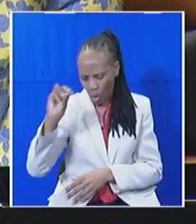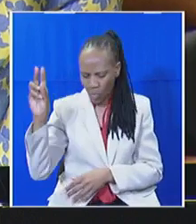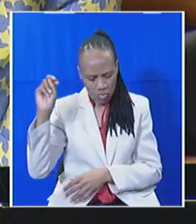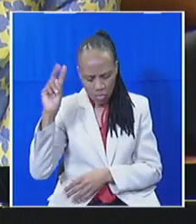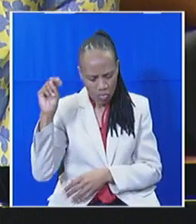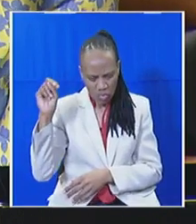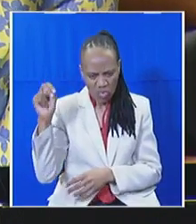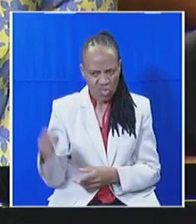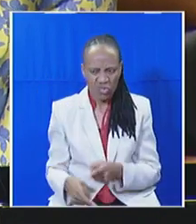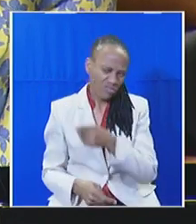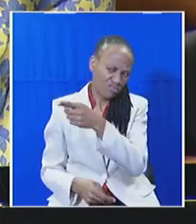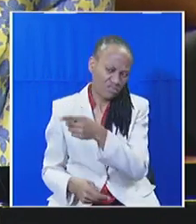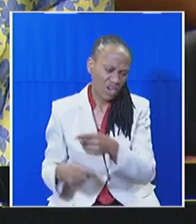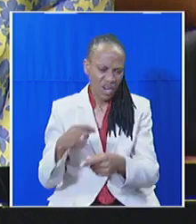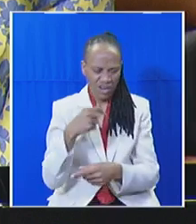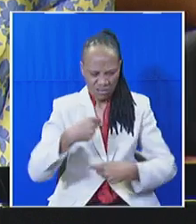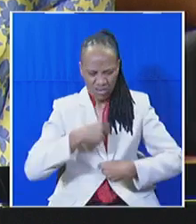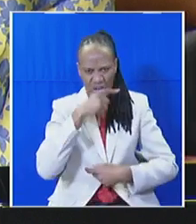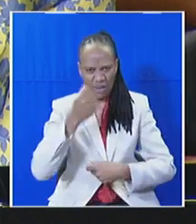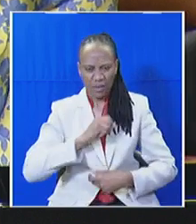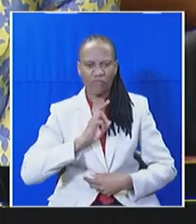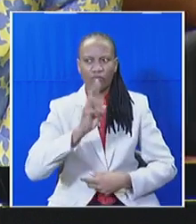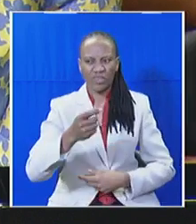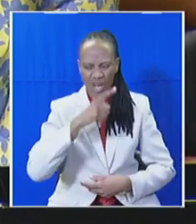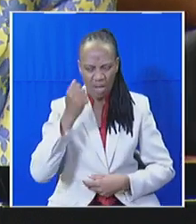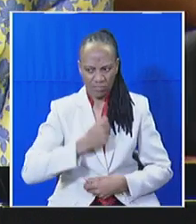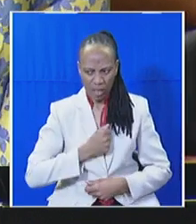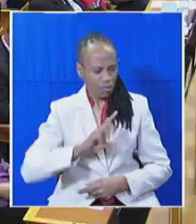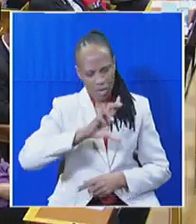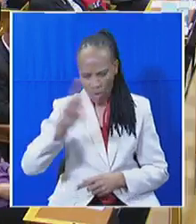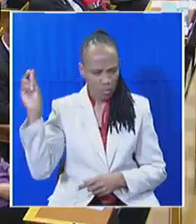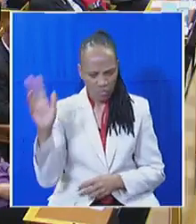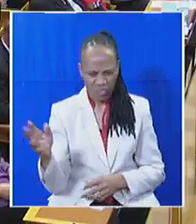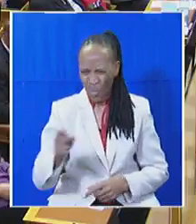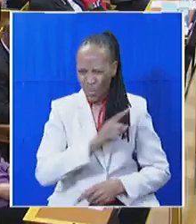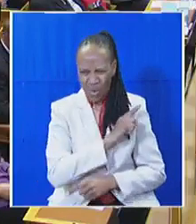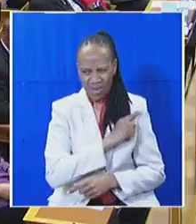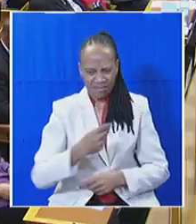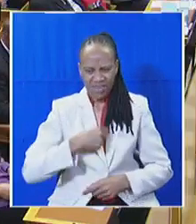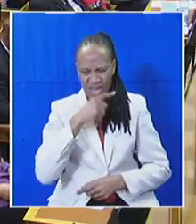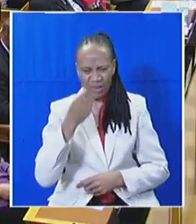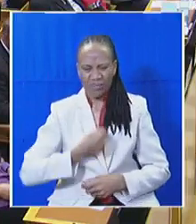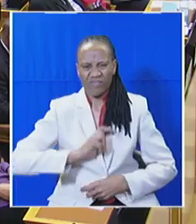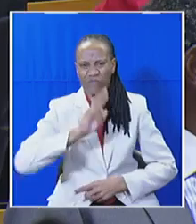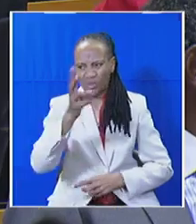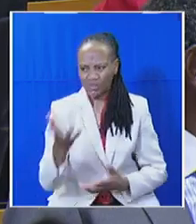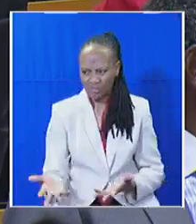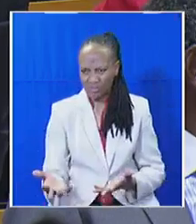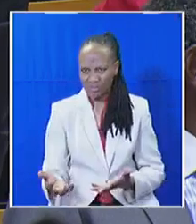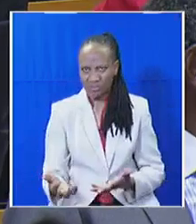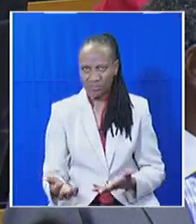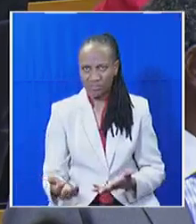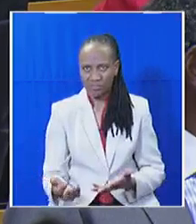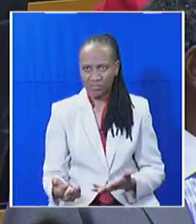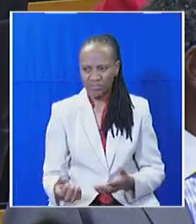on this man who mentions me, because I don't understand why I'm mentioned in a manner I'm mentioned, with